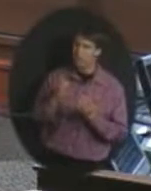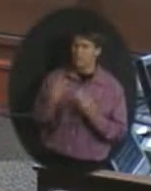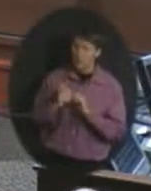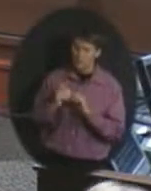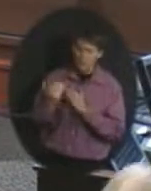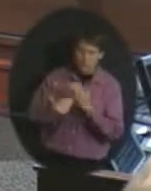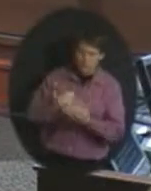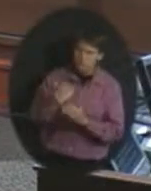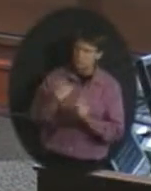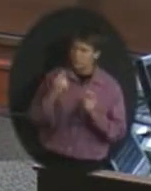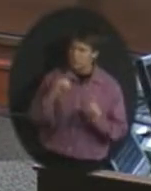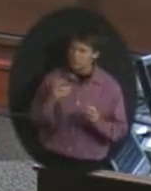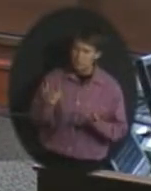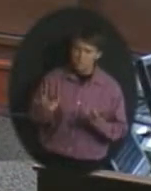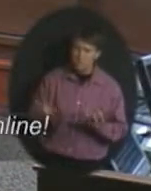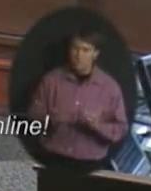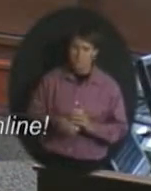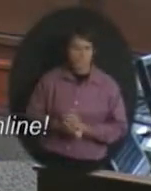working?